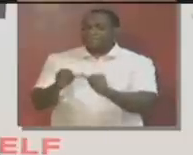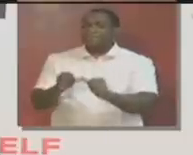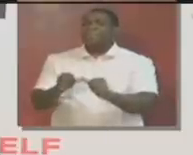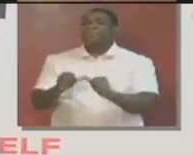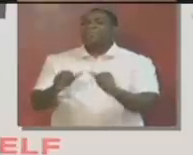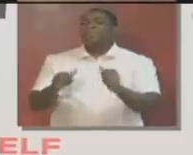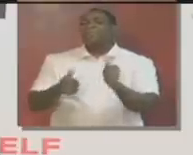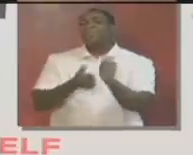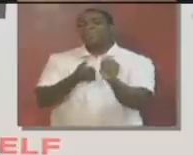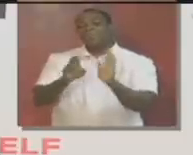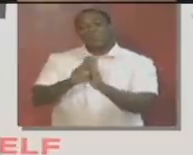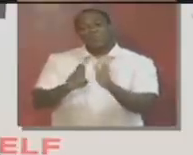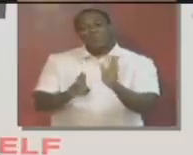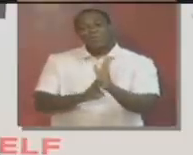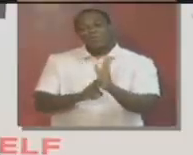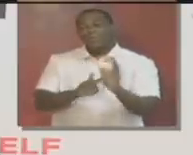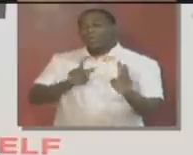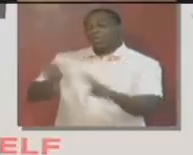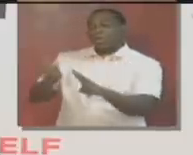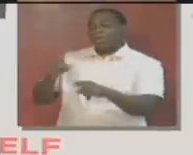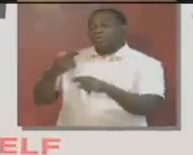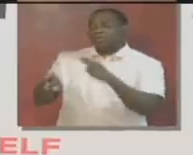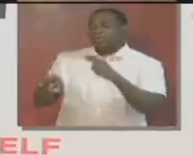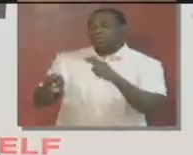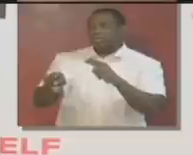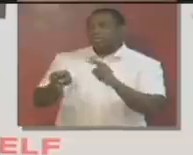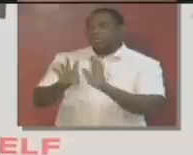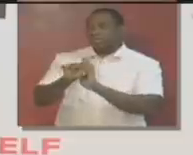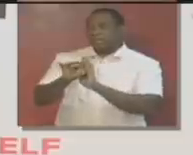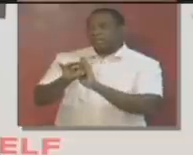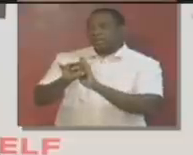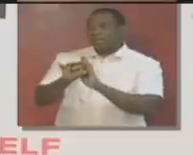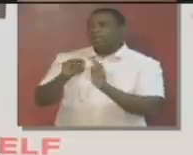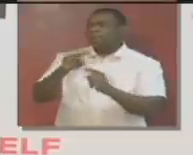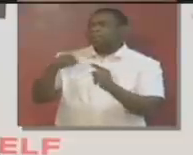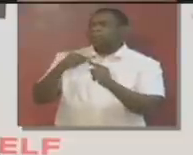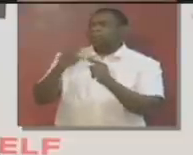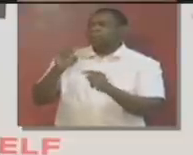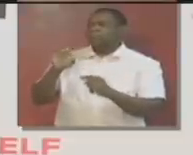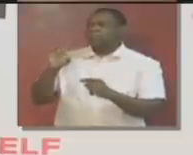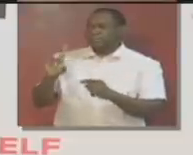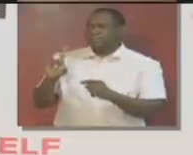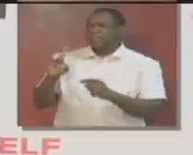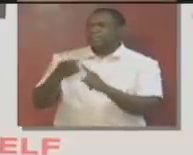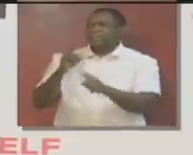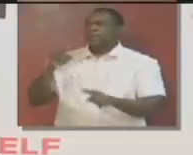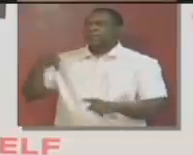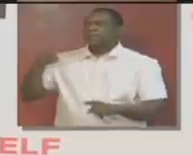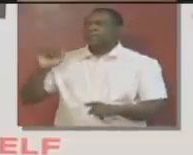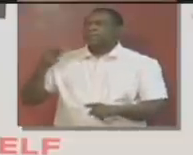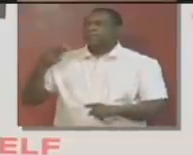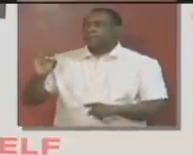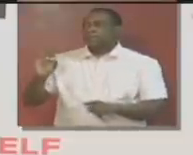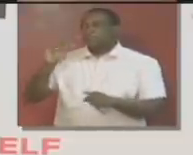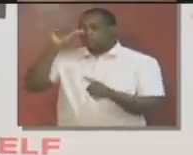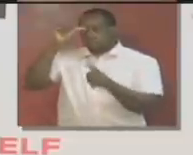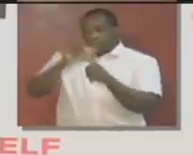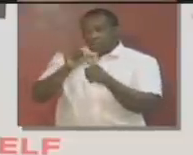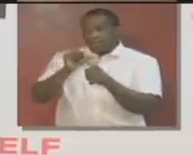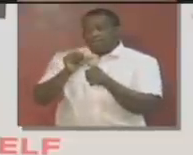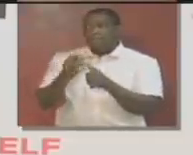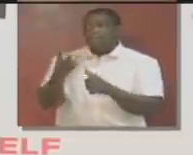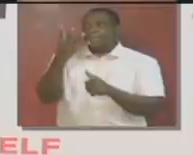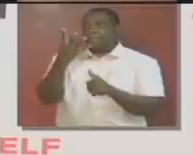with a brief video on NCDs from PAHO, we remind you of the 3 W's. Wash your hands, watch